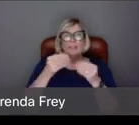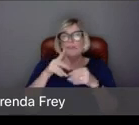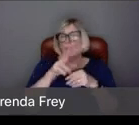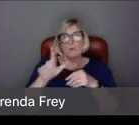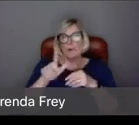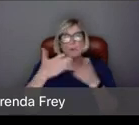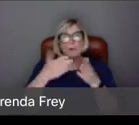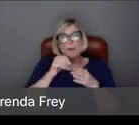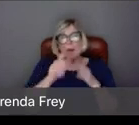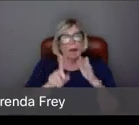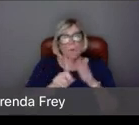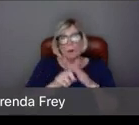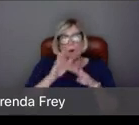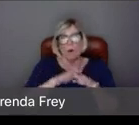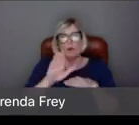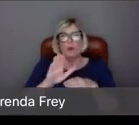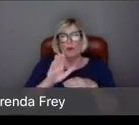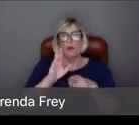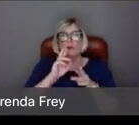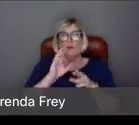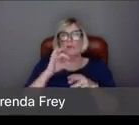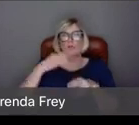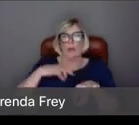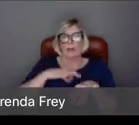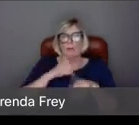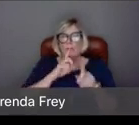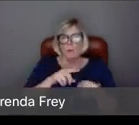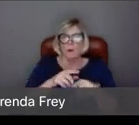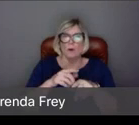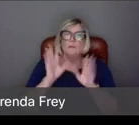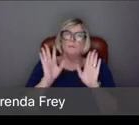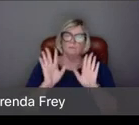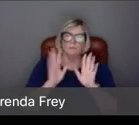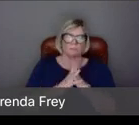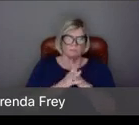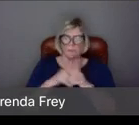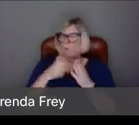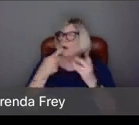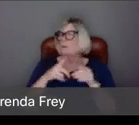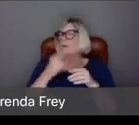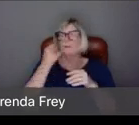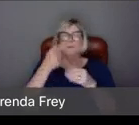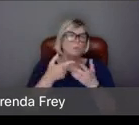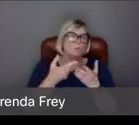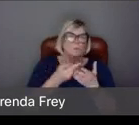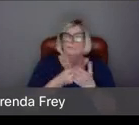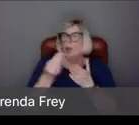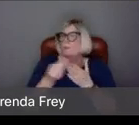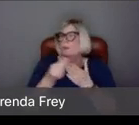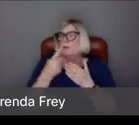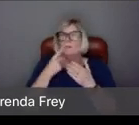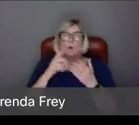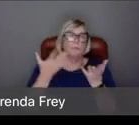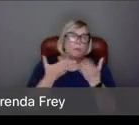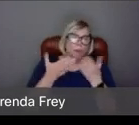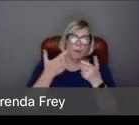on your credit report. Now, what happens if you are shopping for a major purchase? We're talking about a